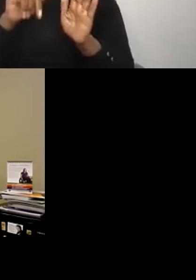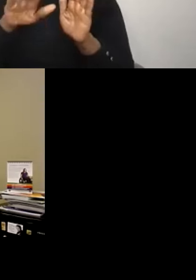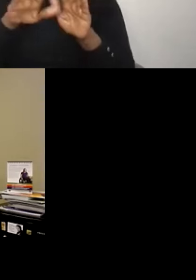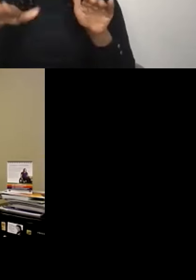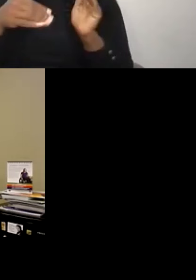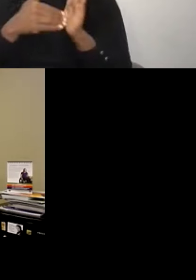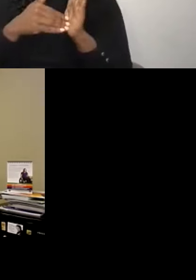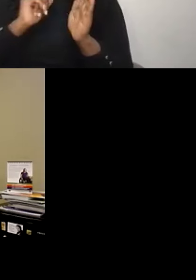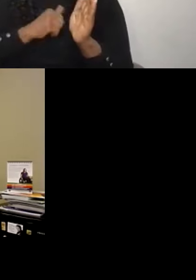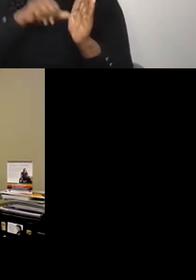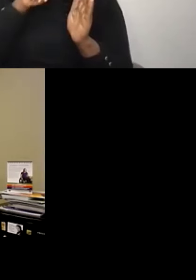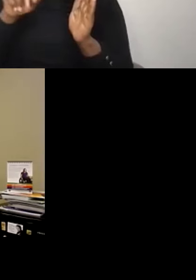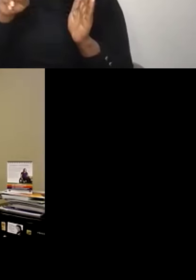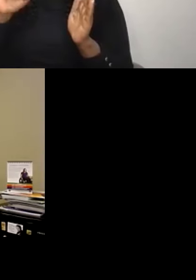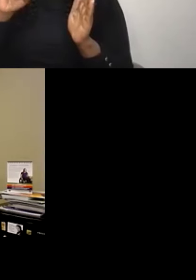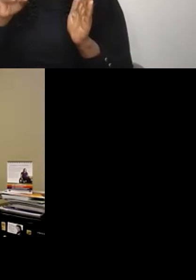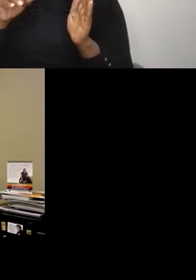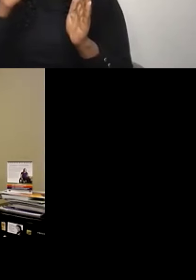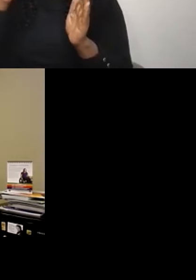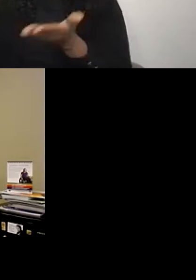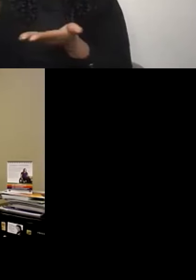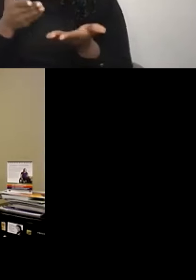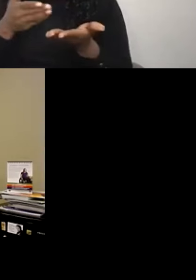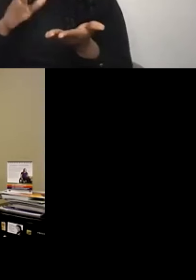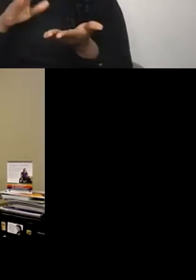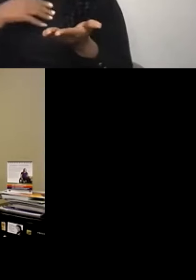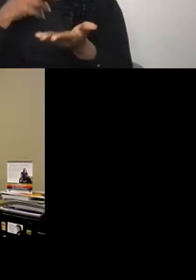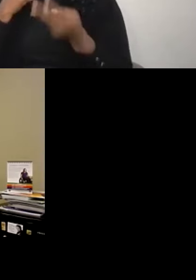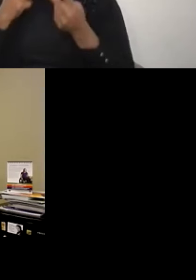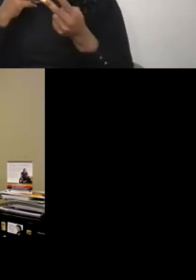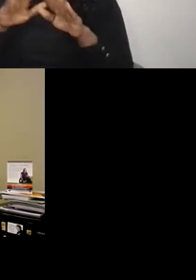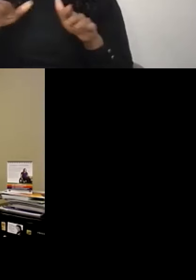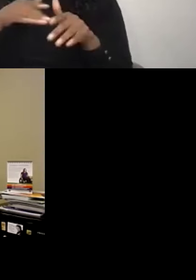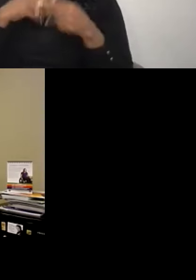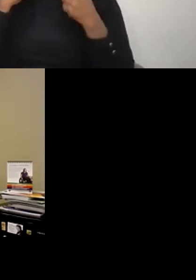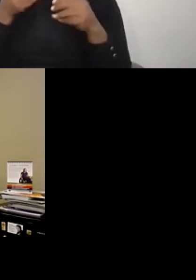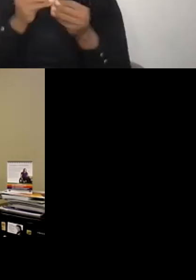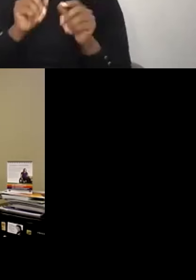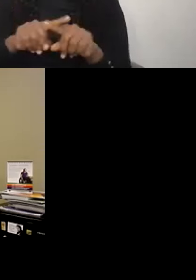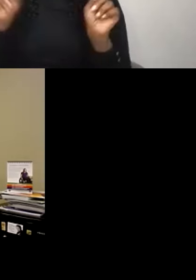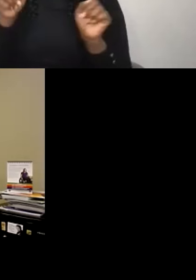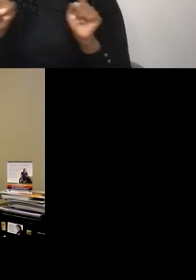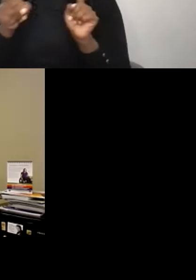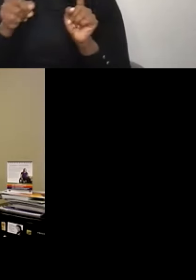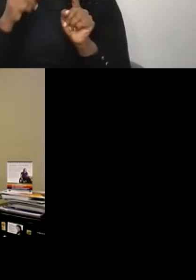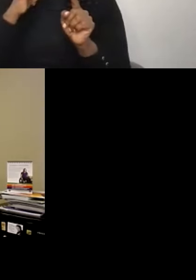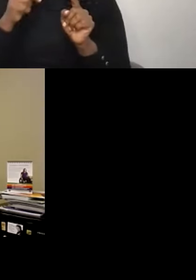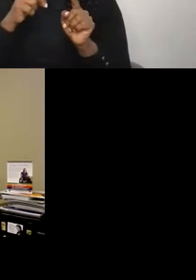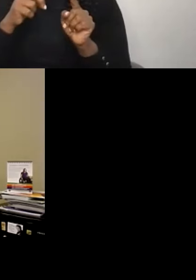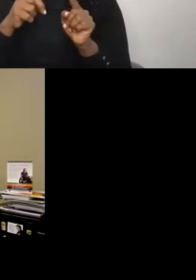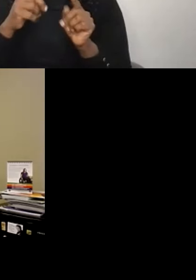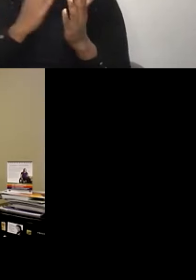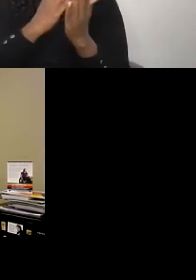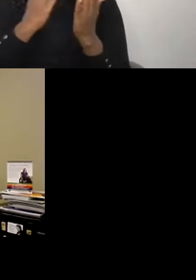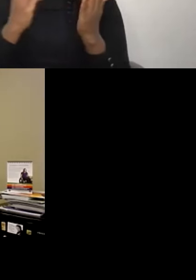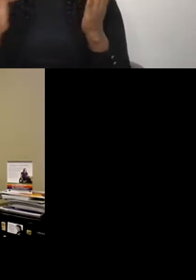really love videos. I like it when parents bring me videos of their children because the child who I see in the office, I see them for long periods of time. So usually